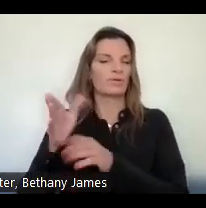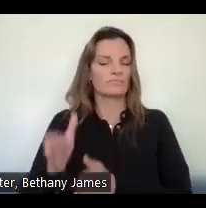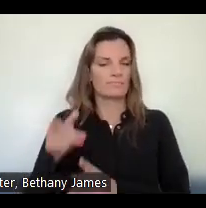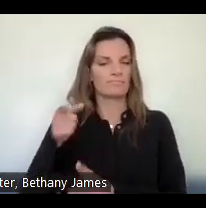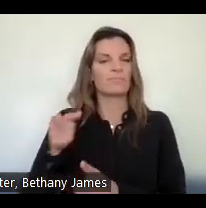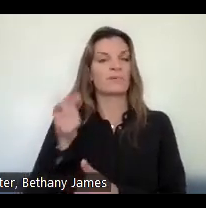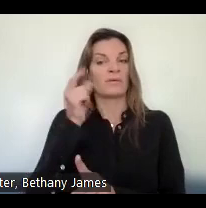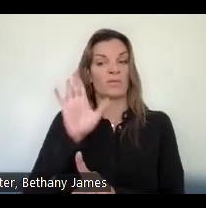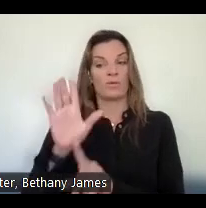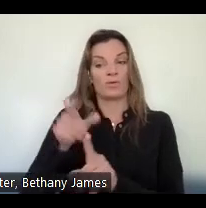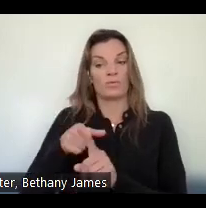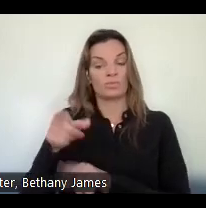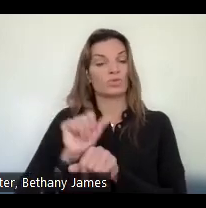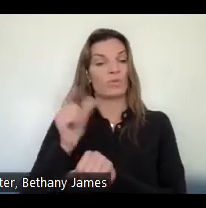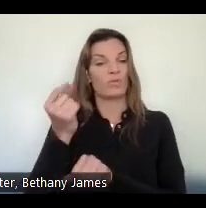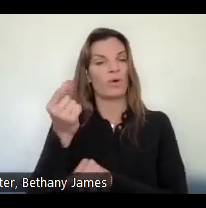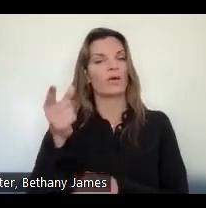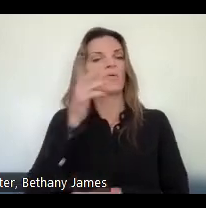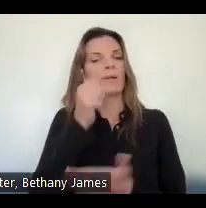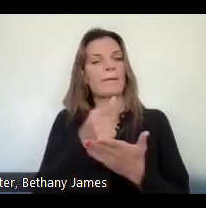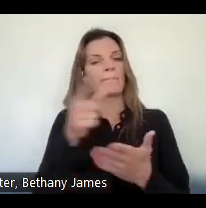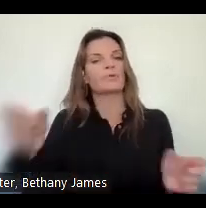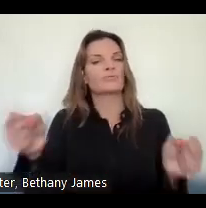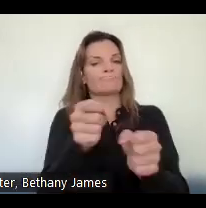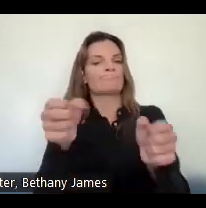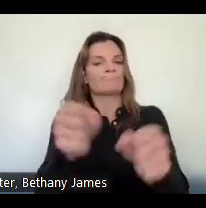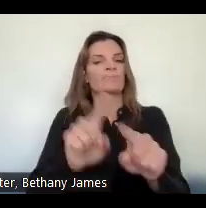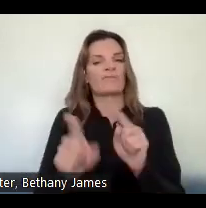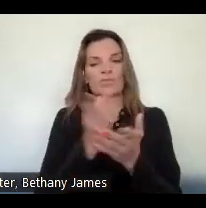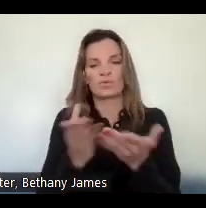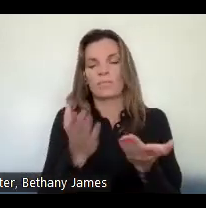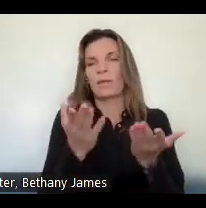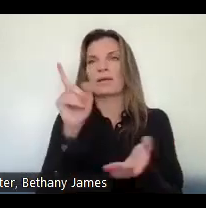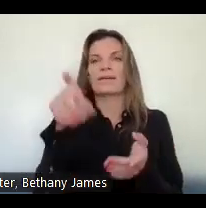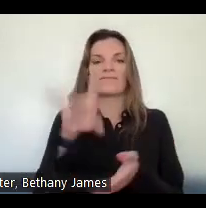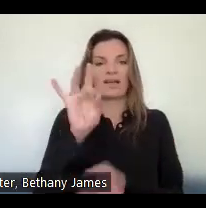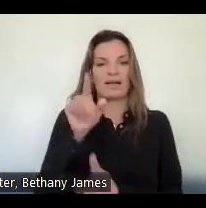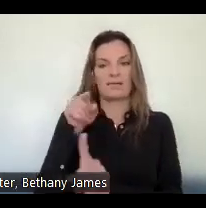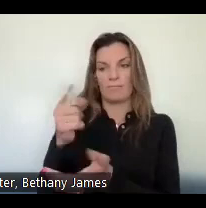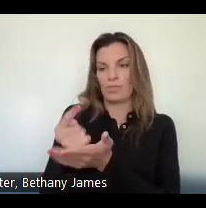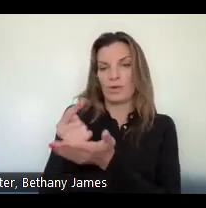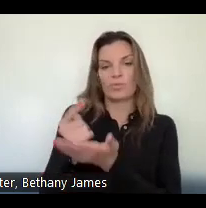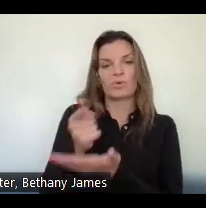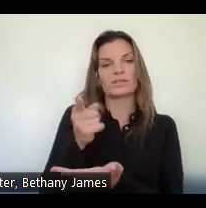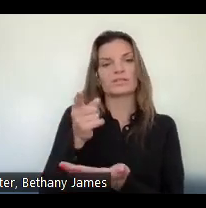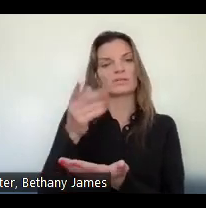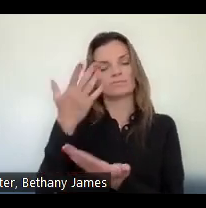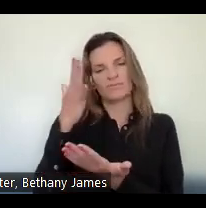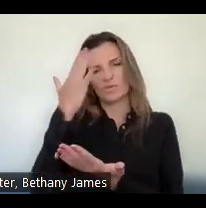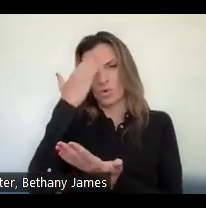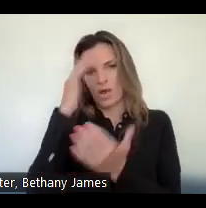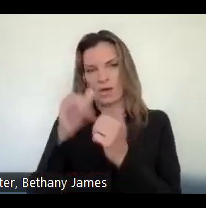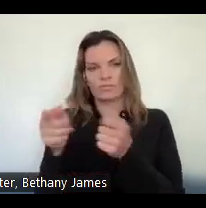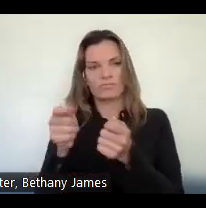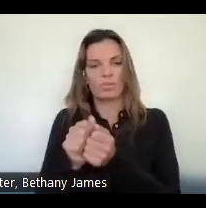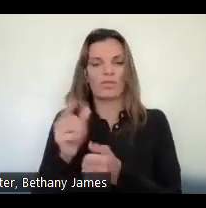is a statewide service. So this could be anything from a therapist who's autism informed, physicians who know